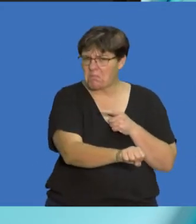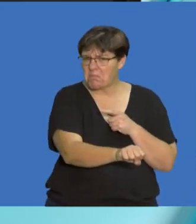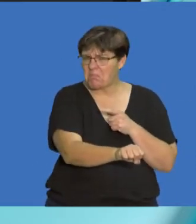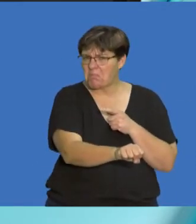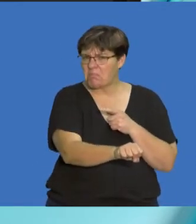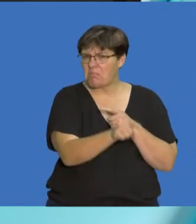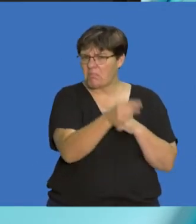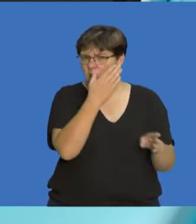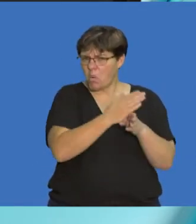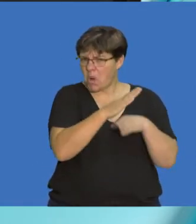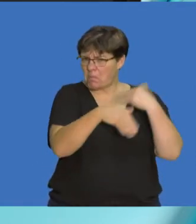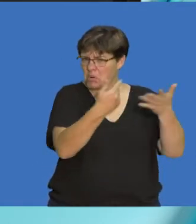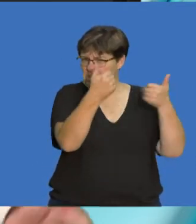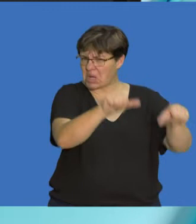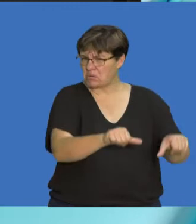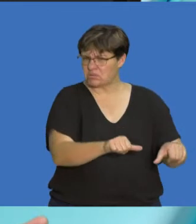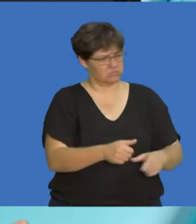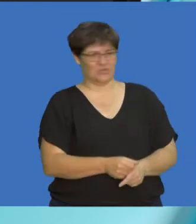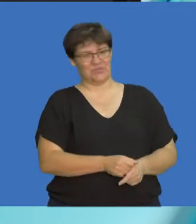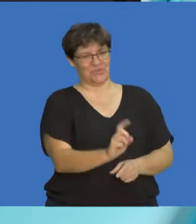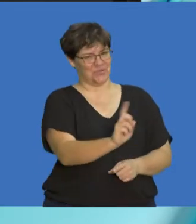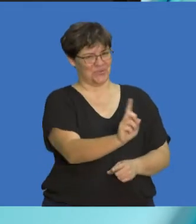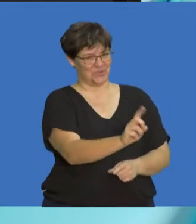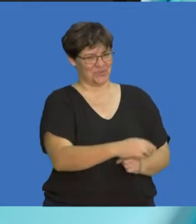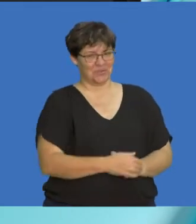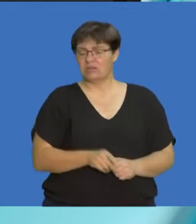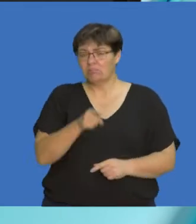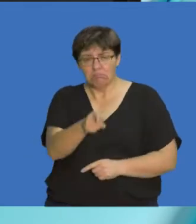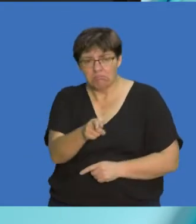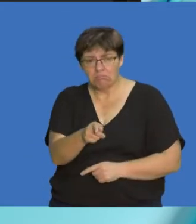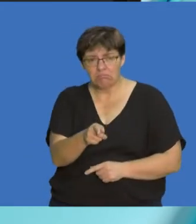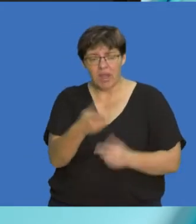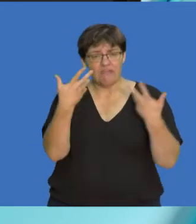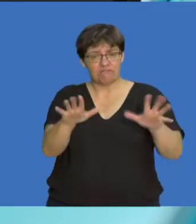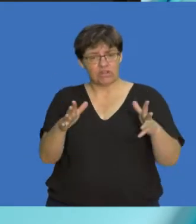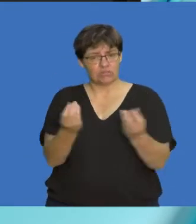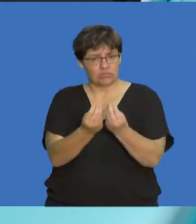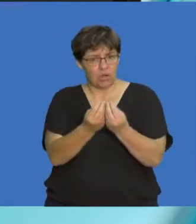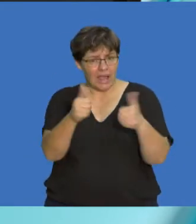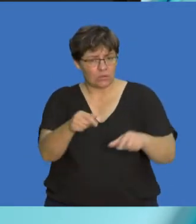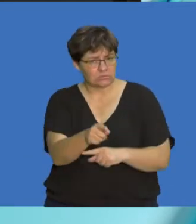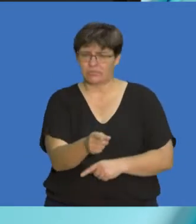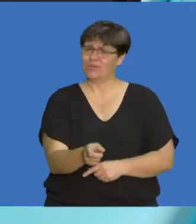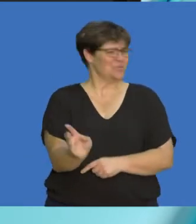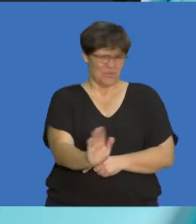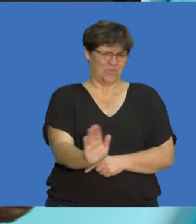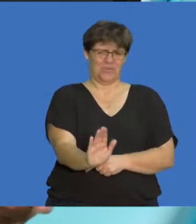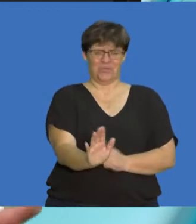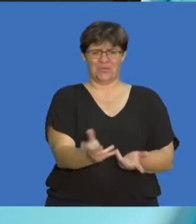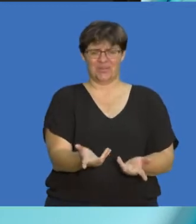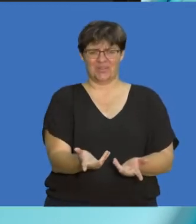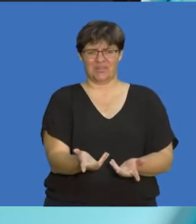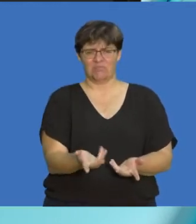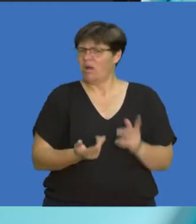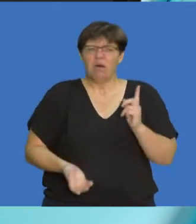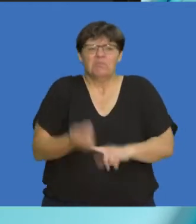work in process account? Certainly not. Am I going to find it in my finished goods account? No, definitely not. So where then